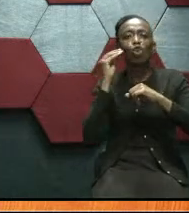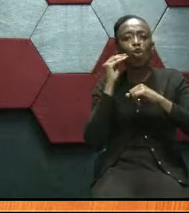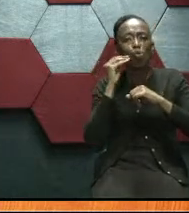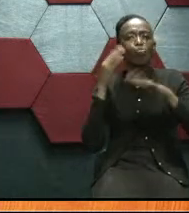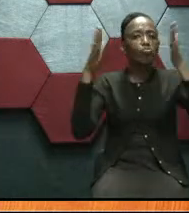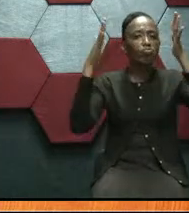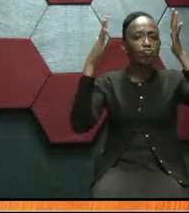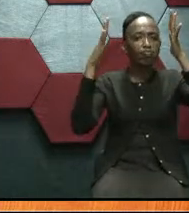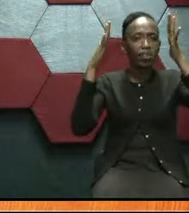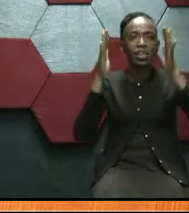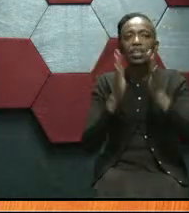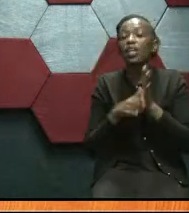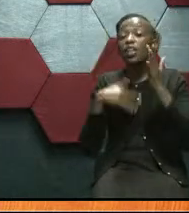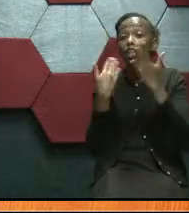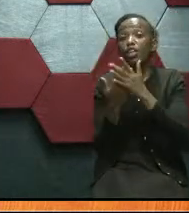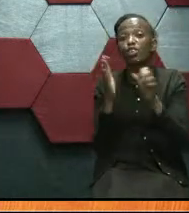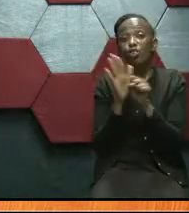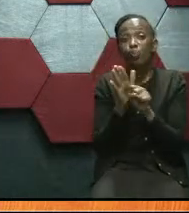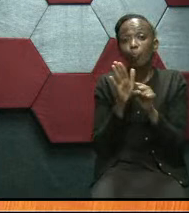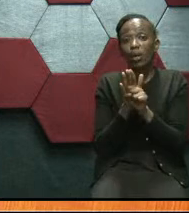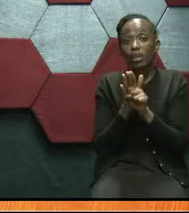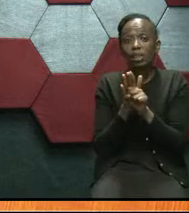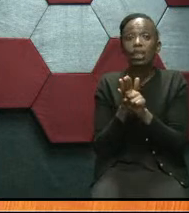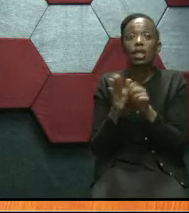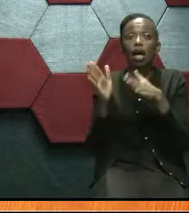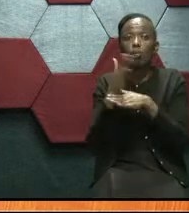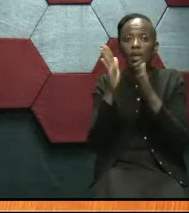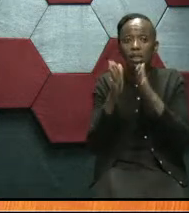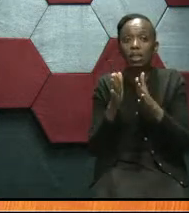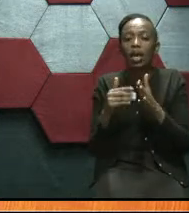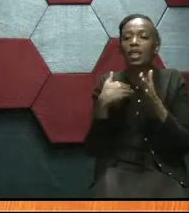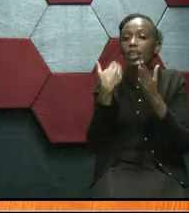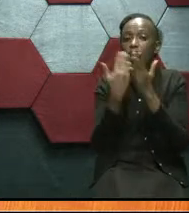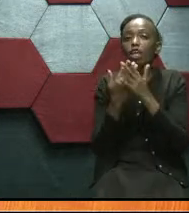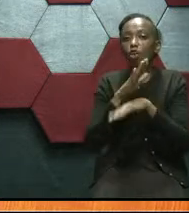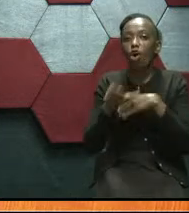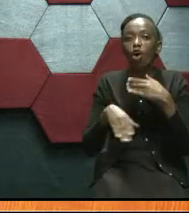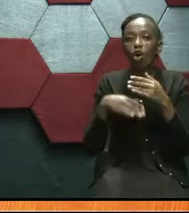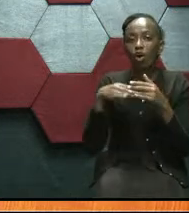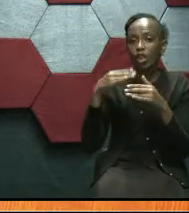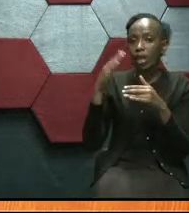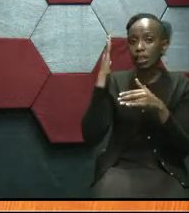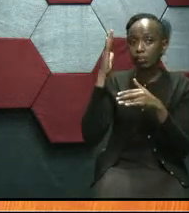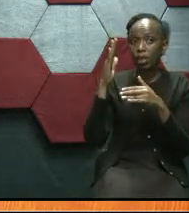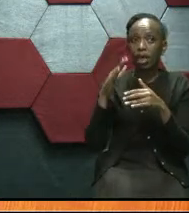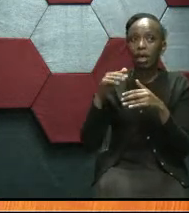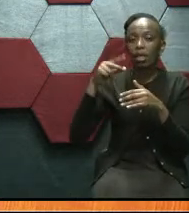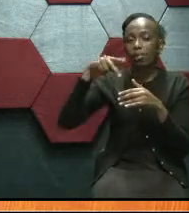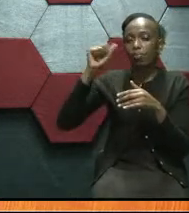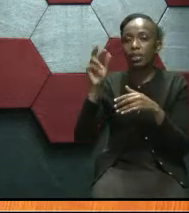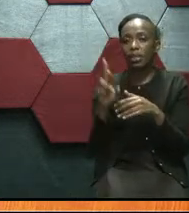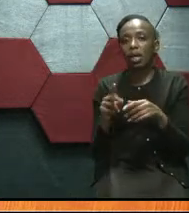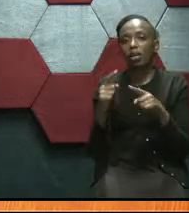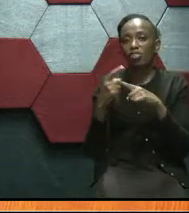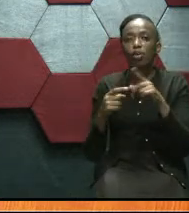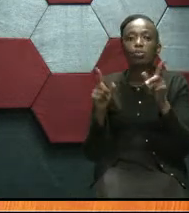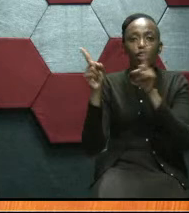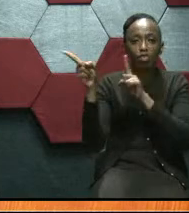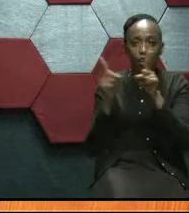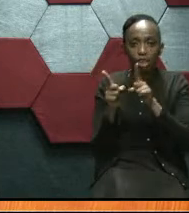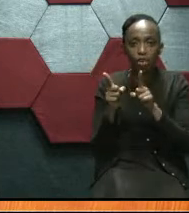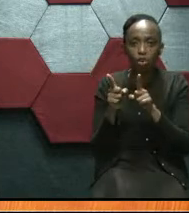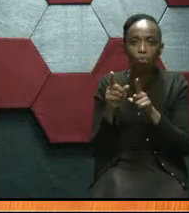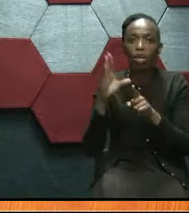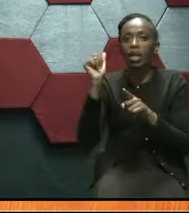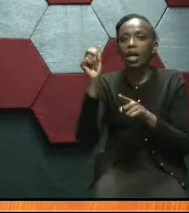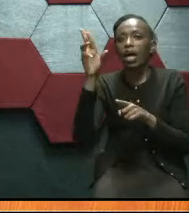it's fine, I think. Thank you so much, Bolozi, and thank you all the speakers who have come before her. Mr. Peter Ndegwa from Safaricom, Madam